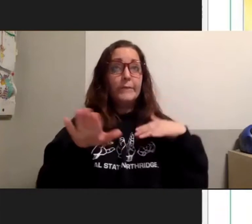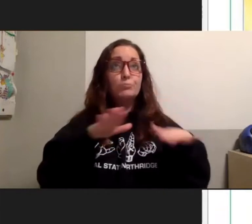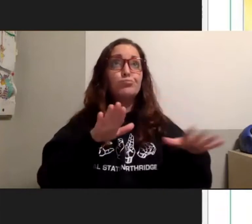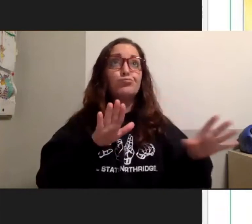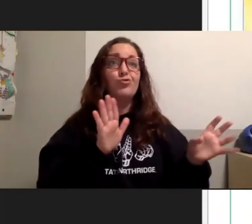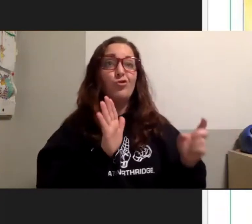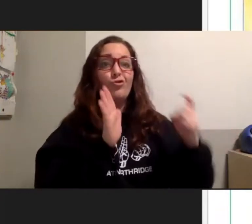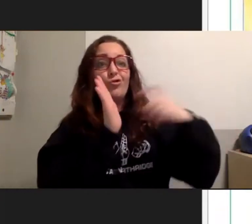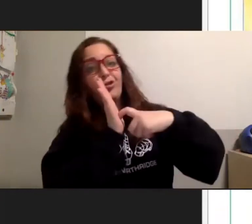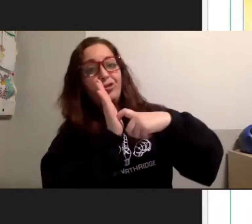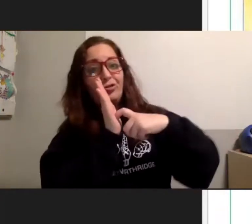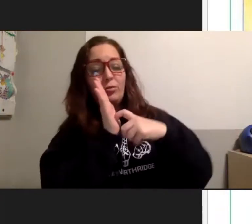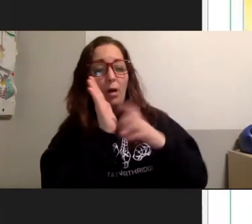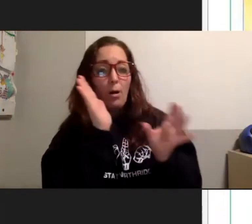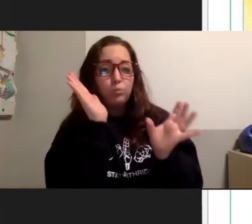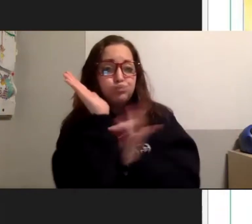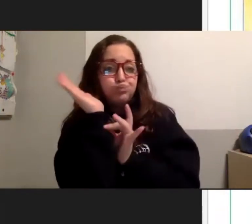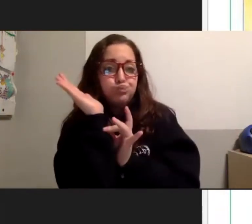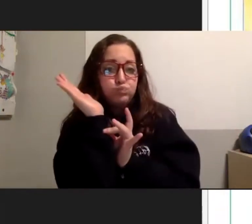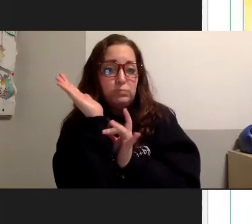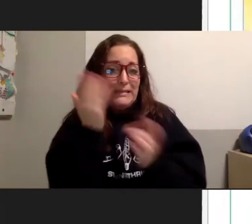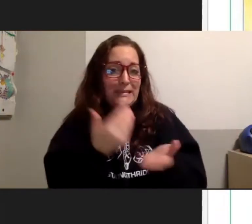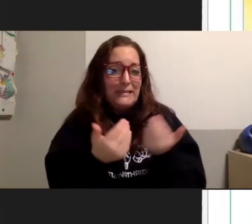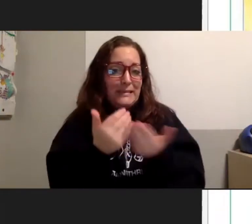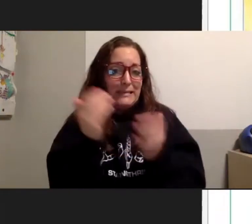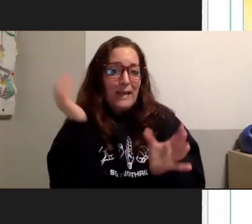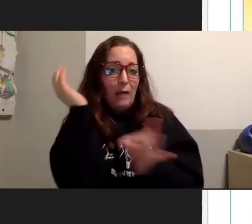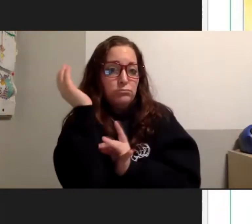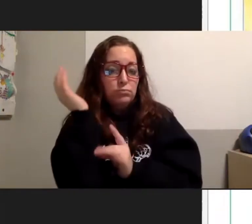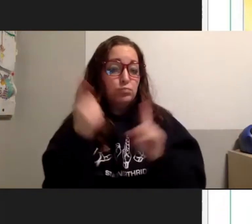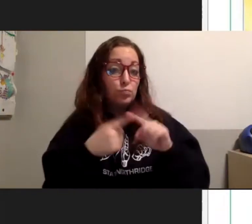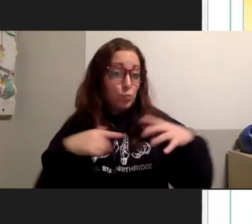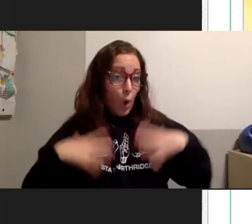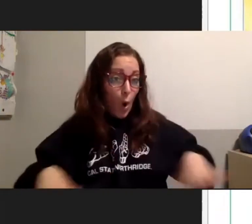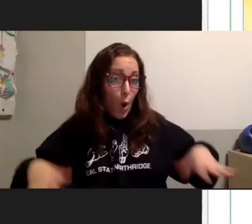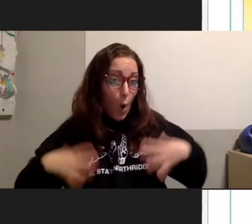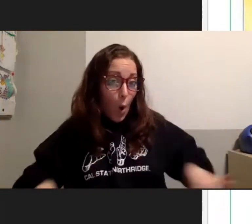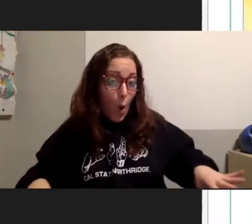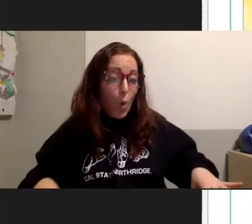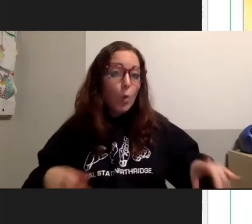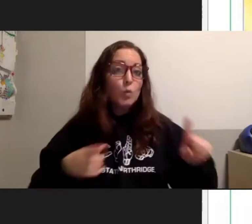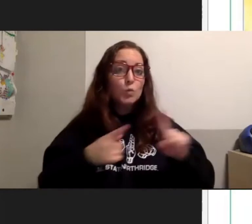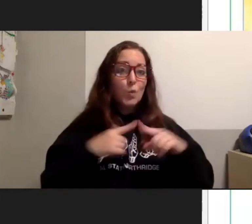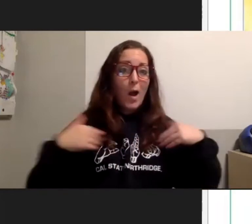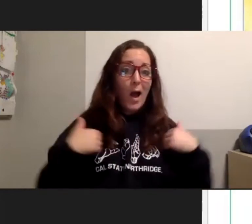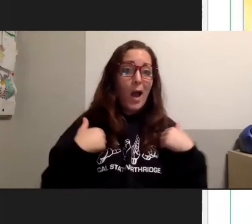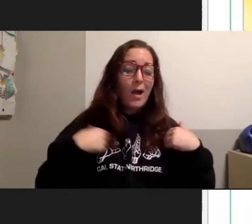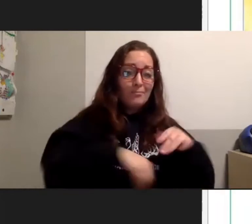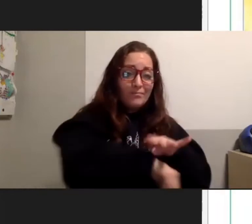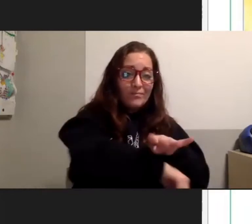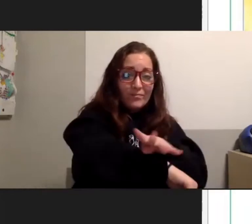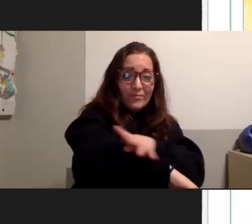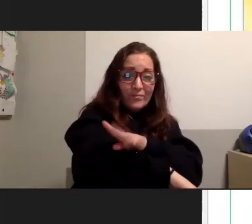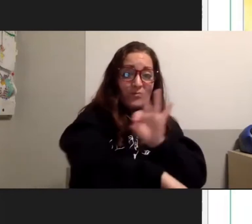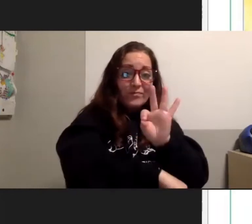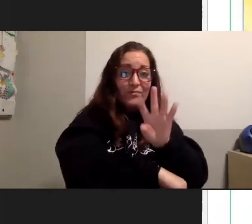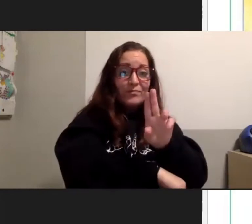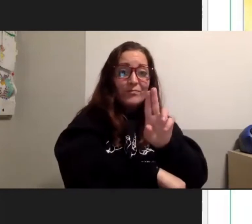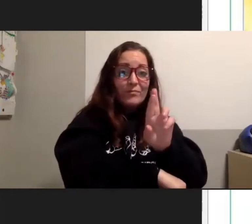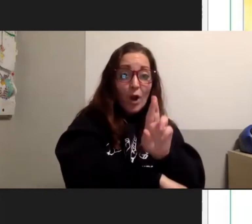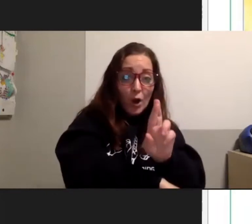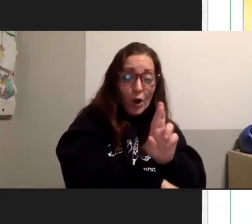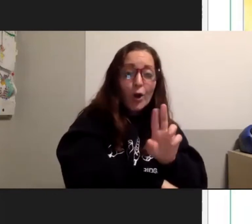stick to the fur of animals or people with their hooks. And later, they drop off onto the ground on people's clothes or